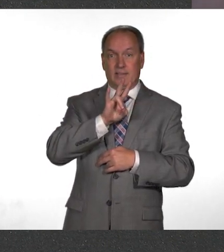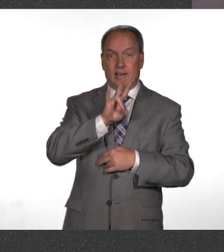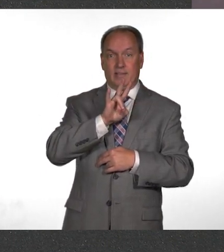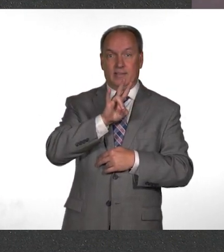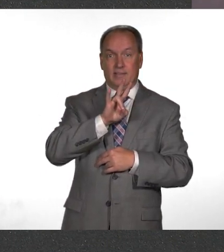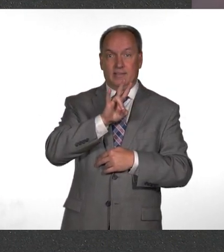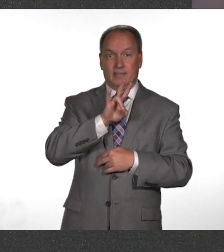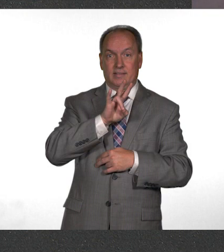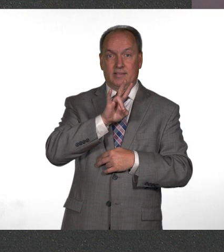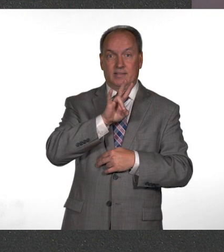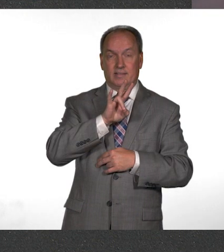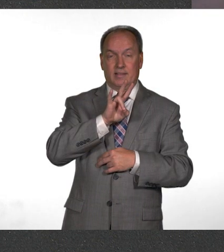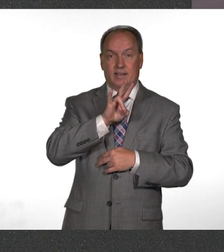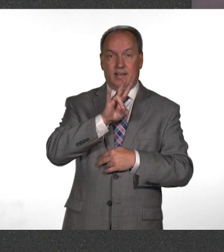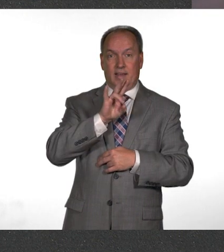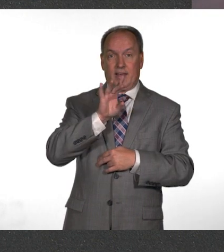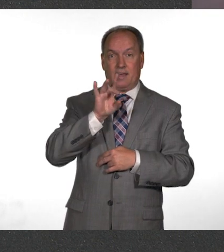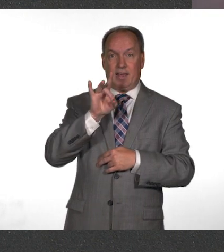7,